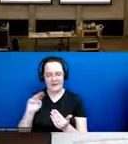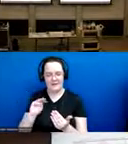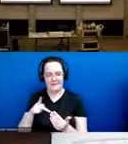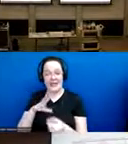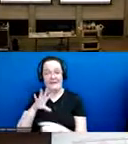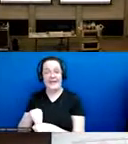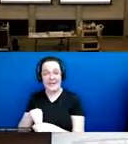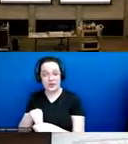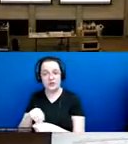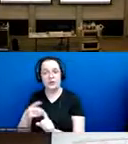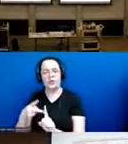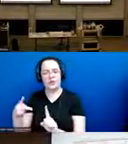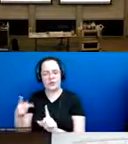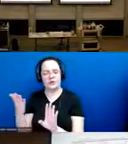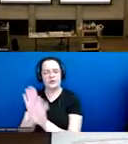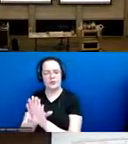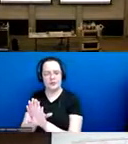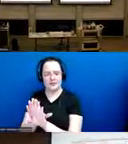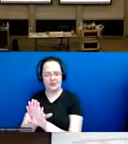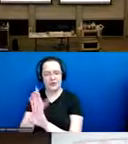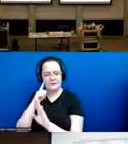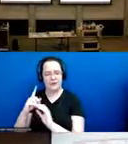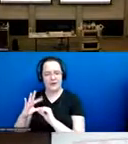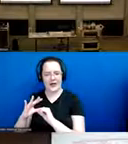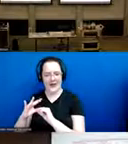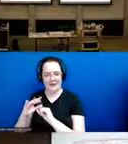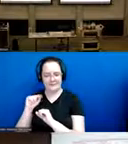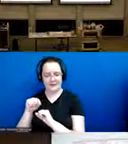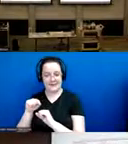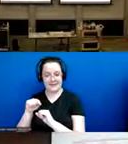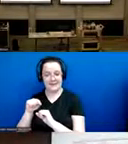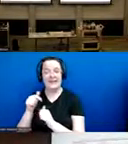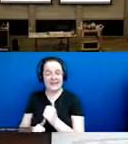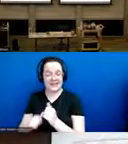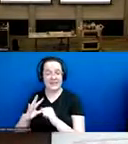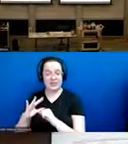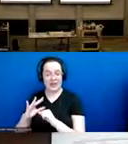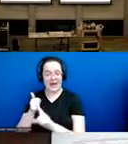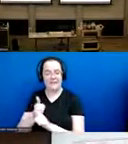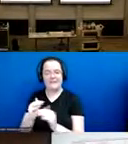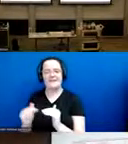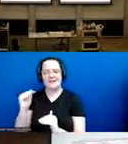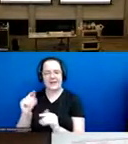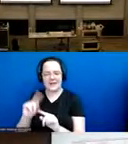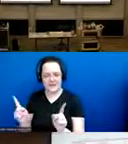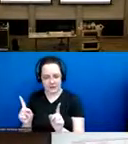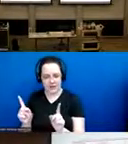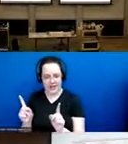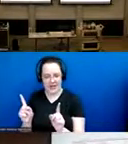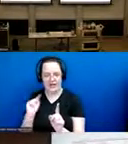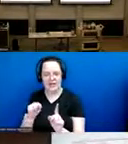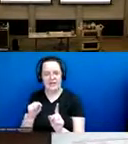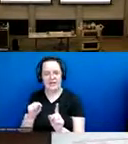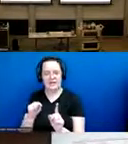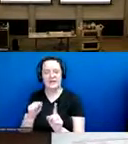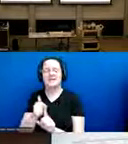coherent superposition of atoms in which each atom has been excited differently, corresponding to